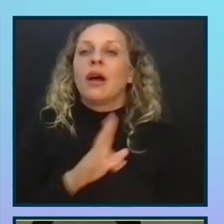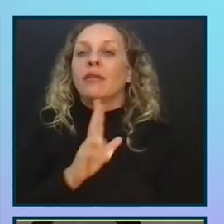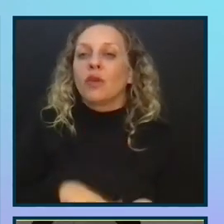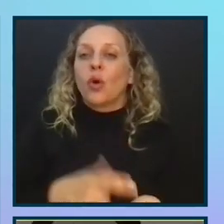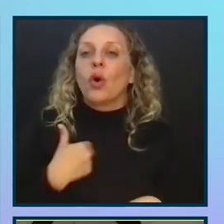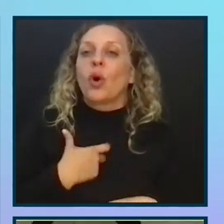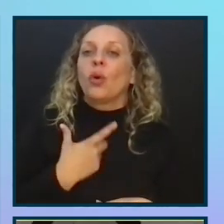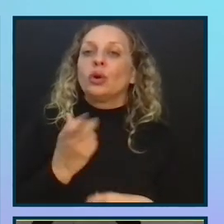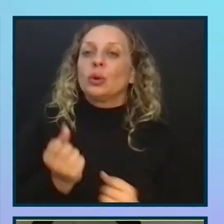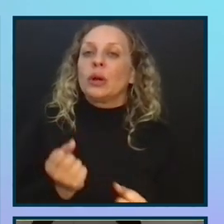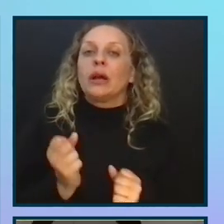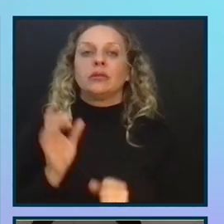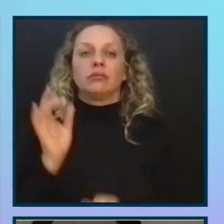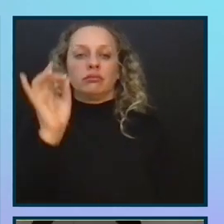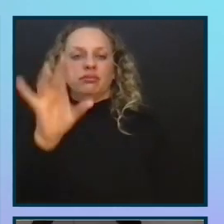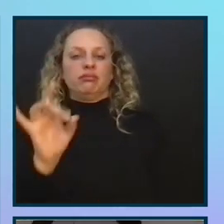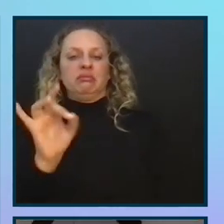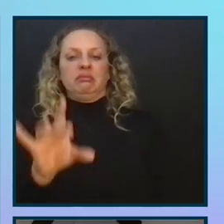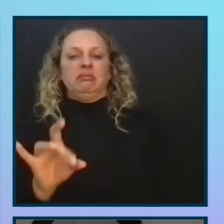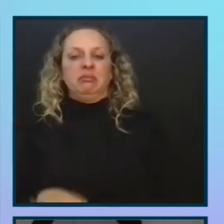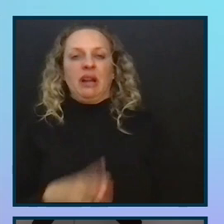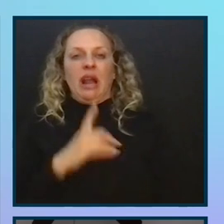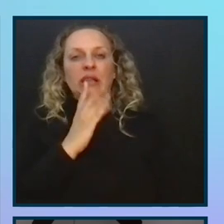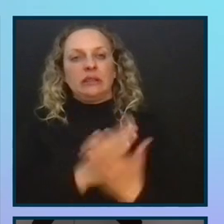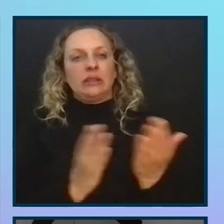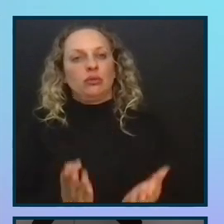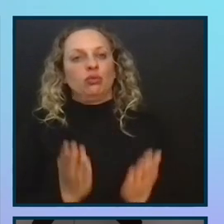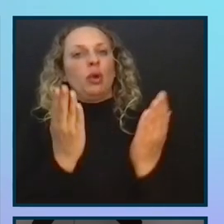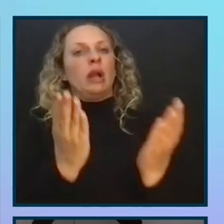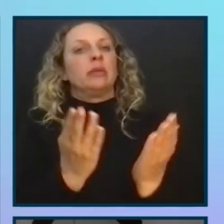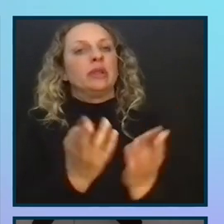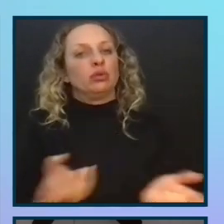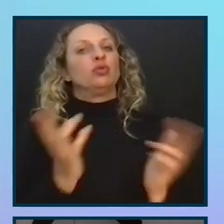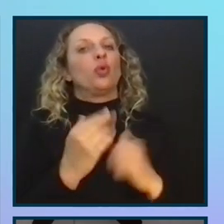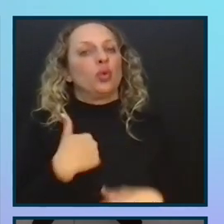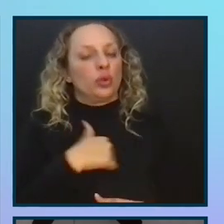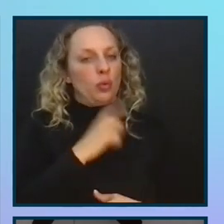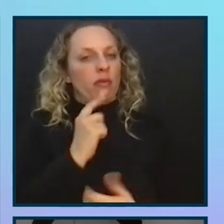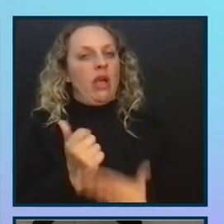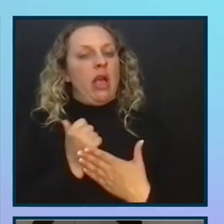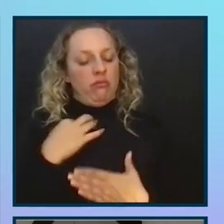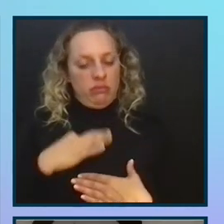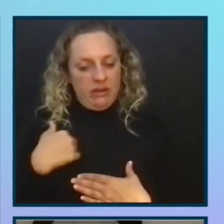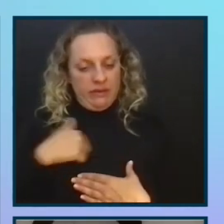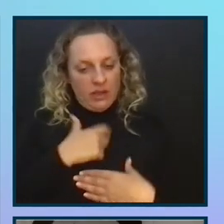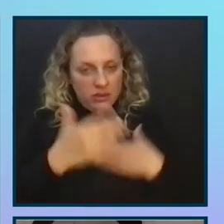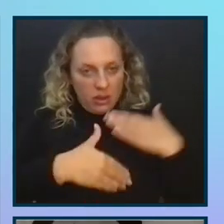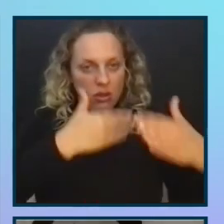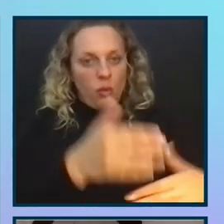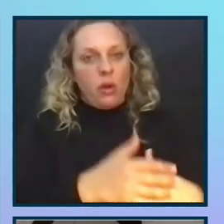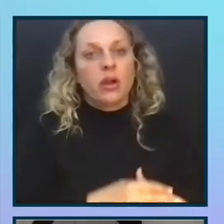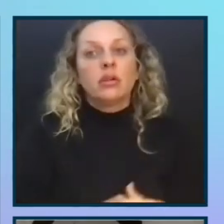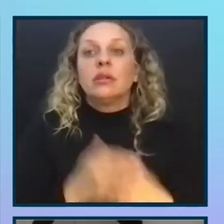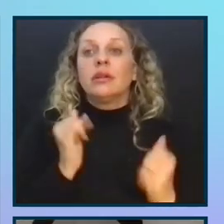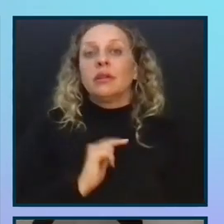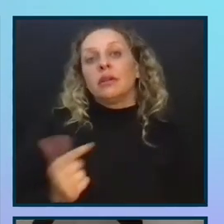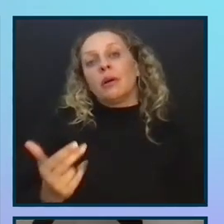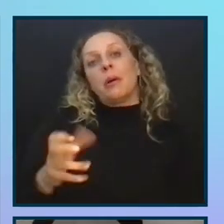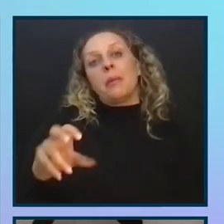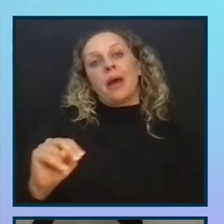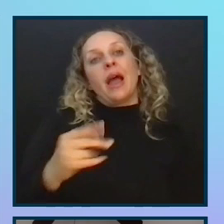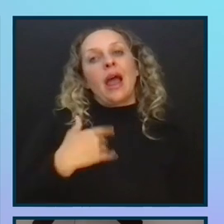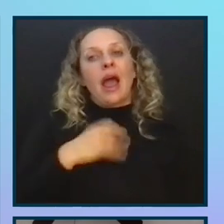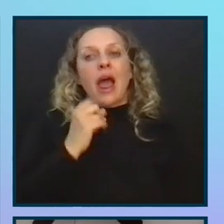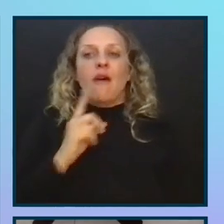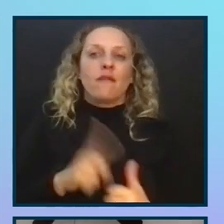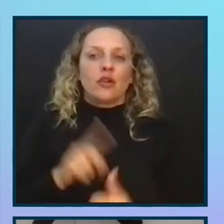some takeaways and a few recommended resources that we've helped us along the way. Let me hand it over to Meghan to answer